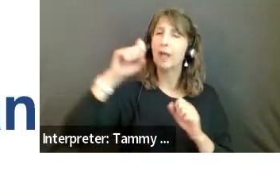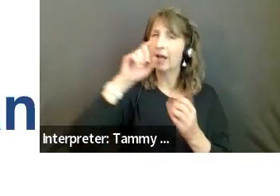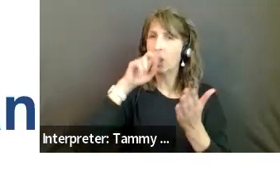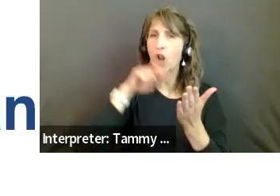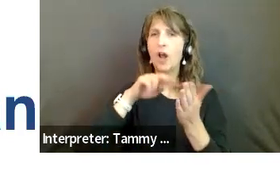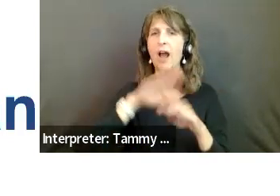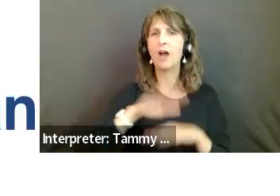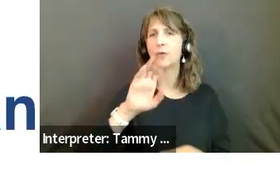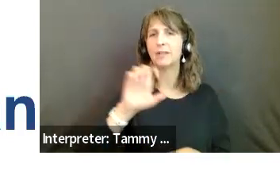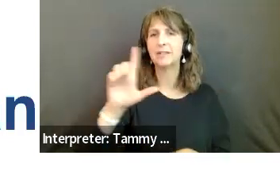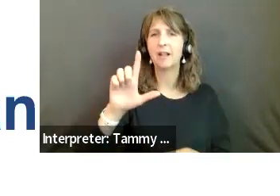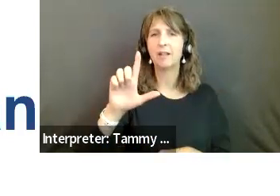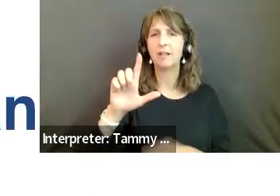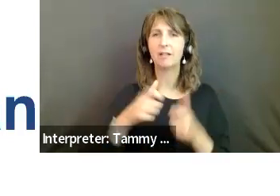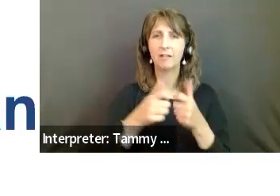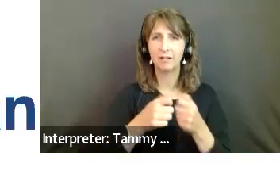they're